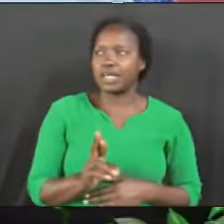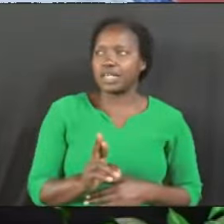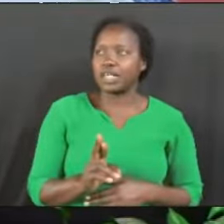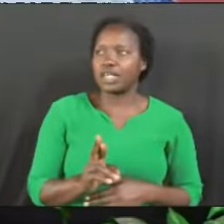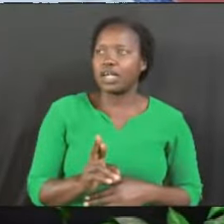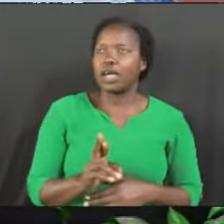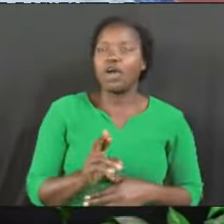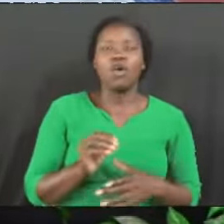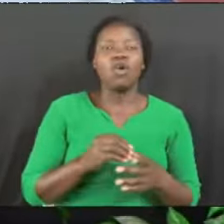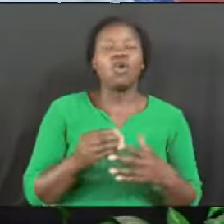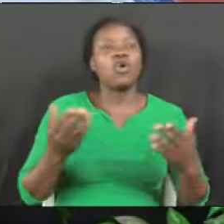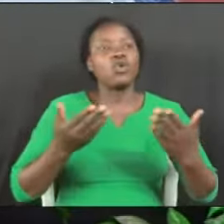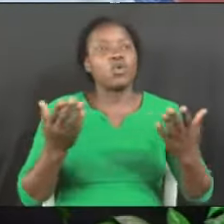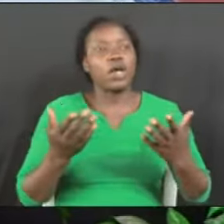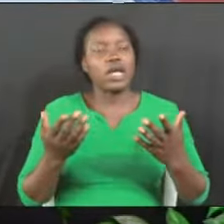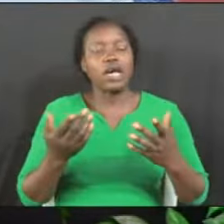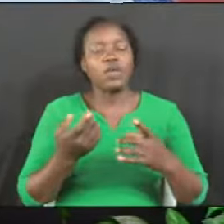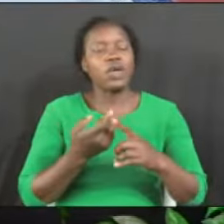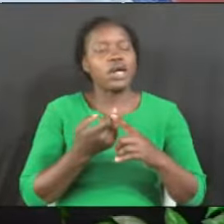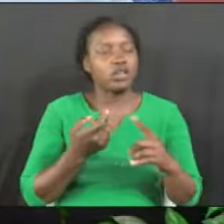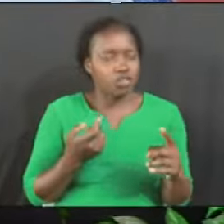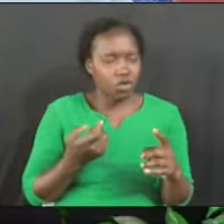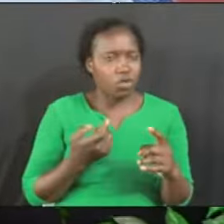matter where we come from,